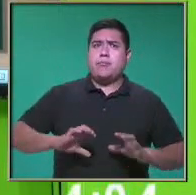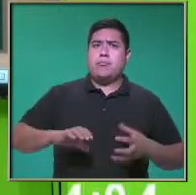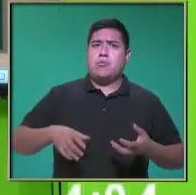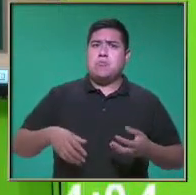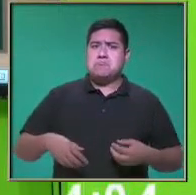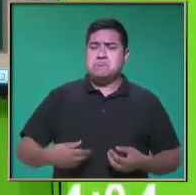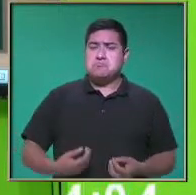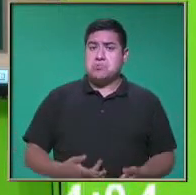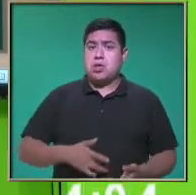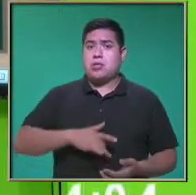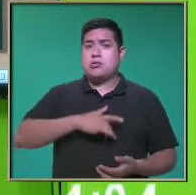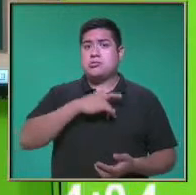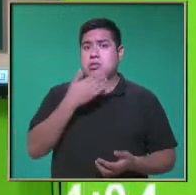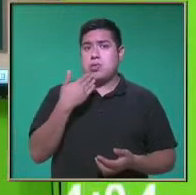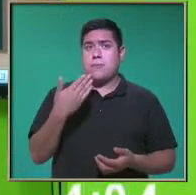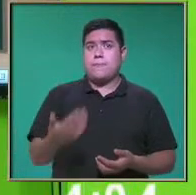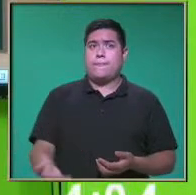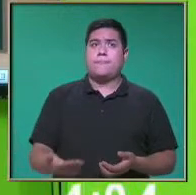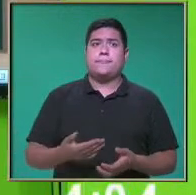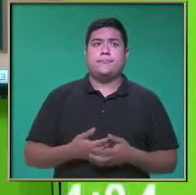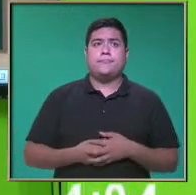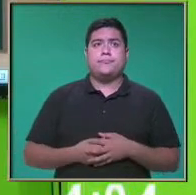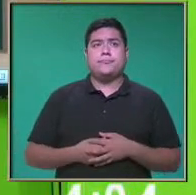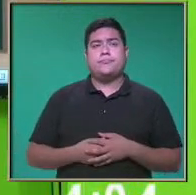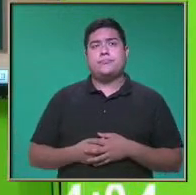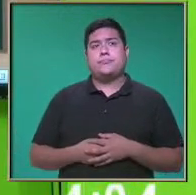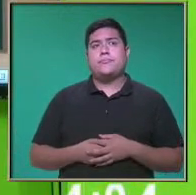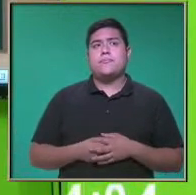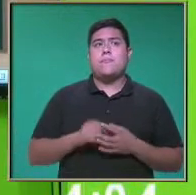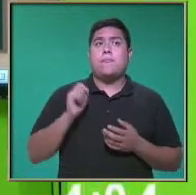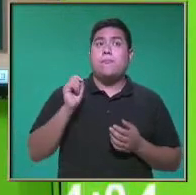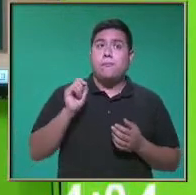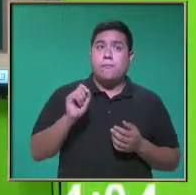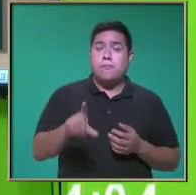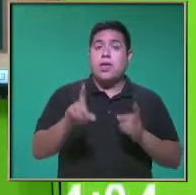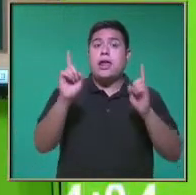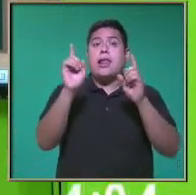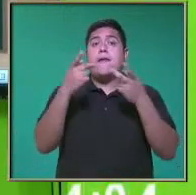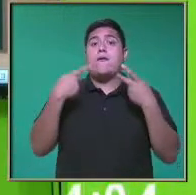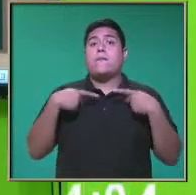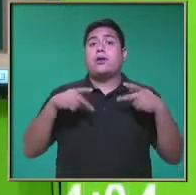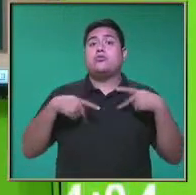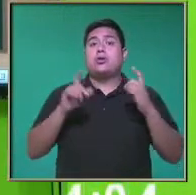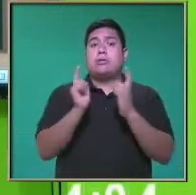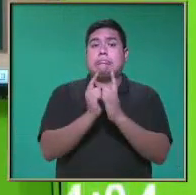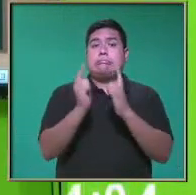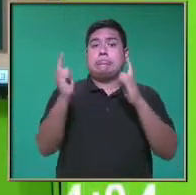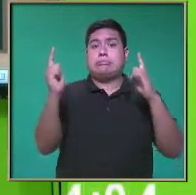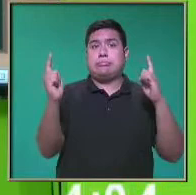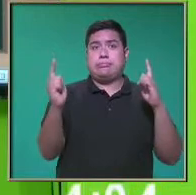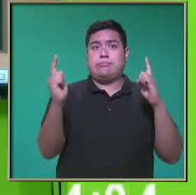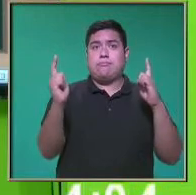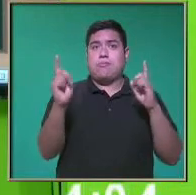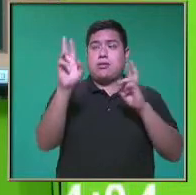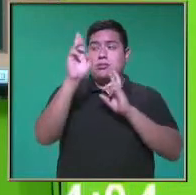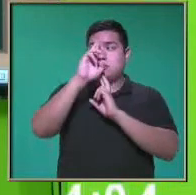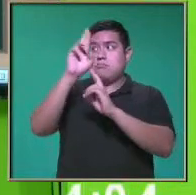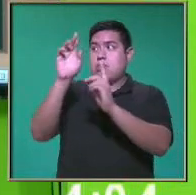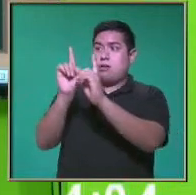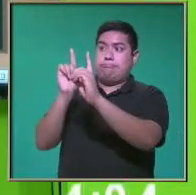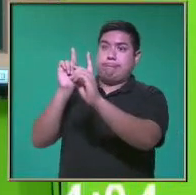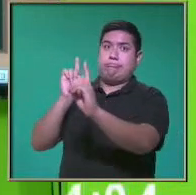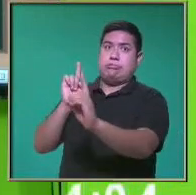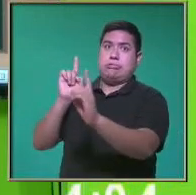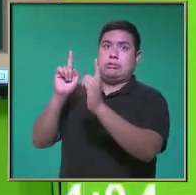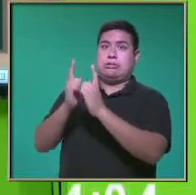saludable, hacer ejercicio, comer saludablemente. Also, keep your distance with the people that is around you, you know, at least one